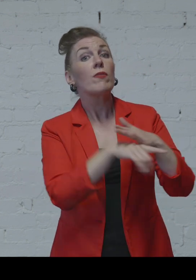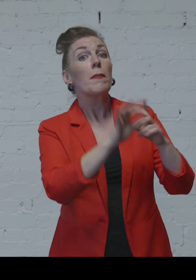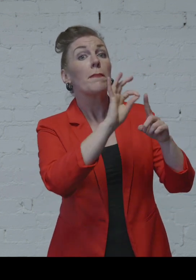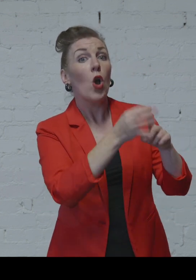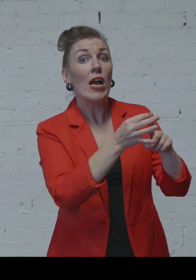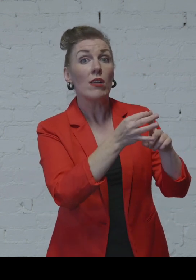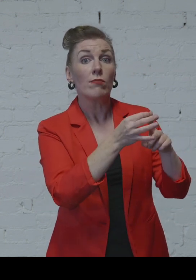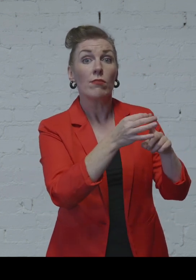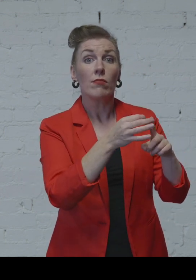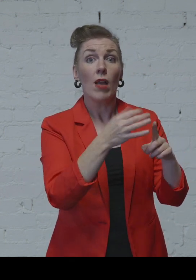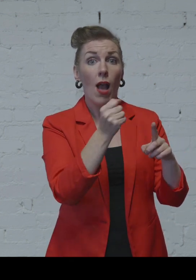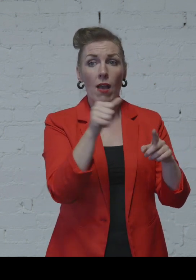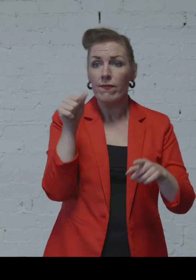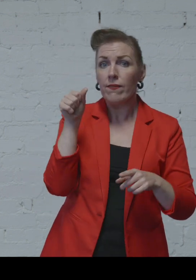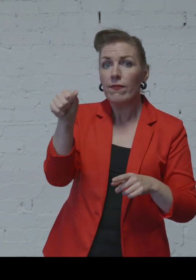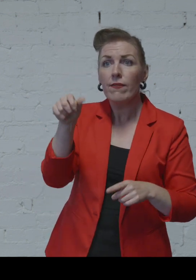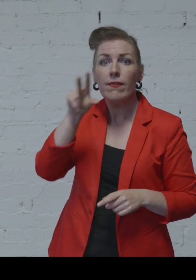know where you are.